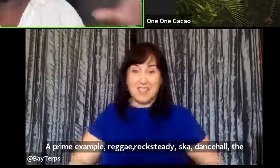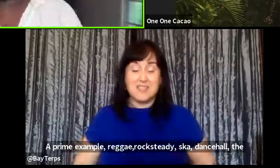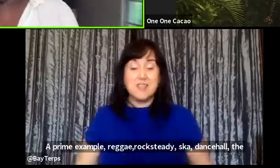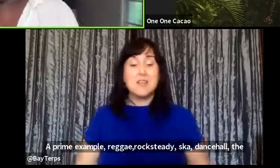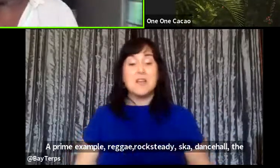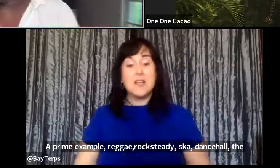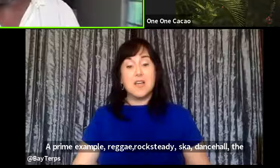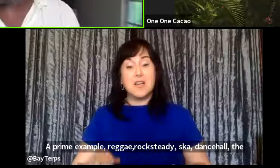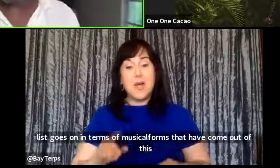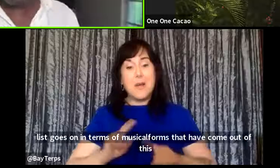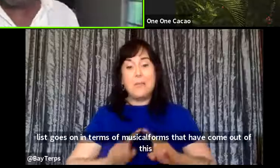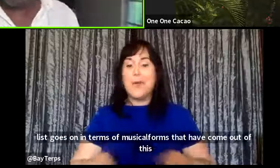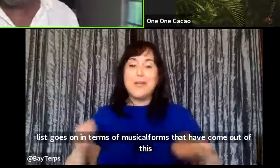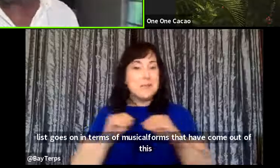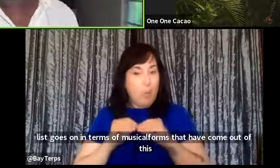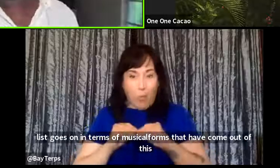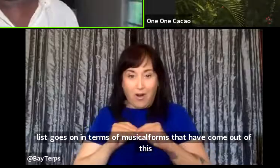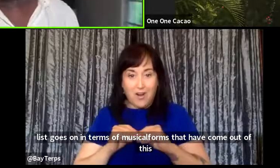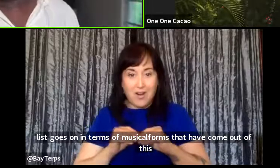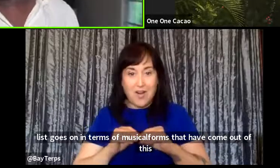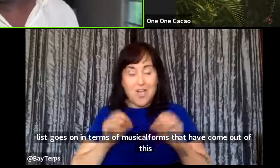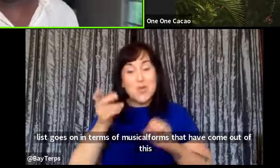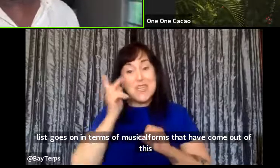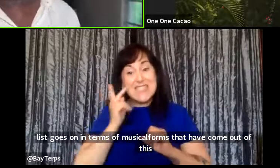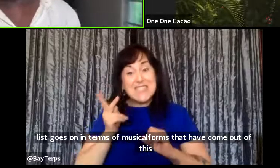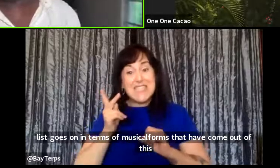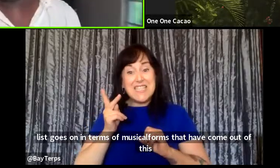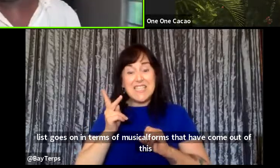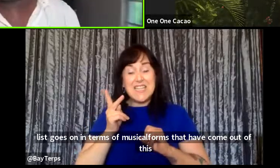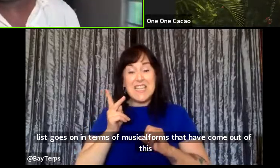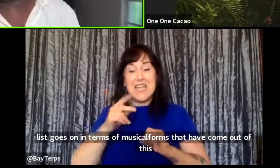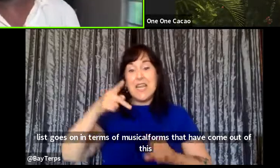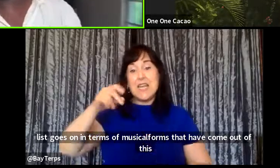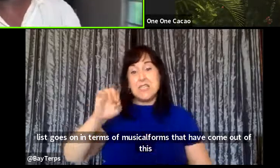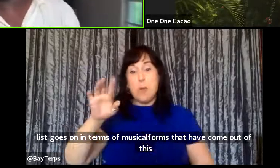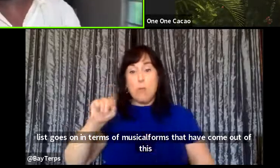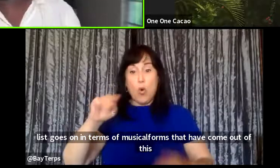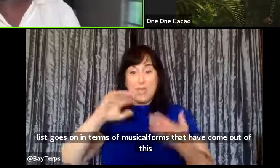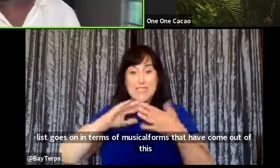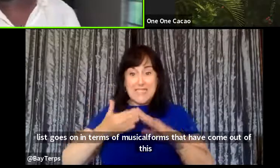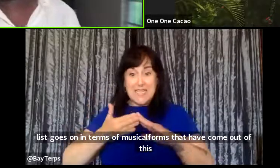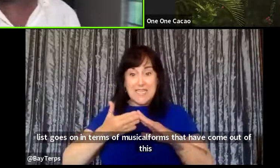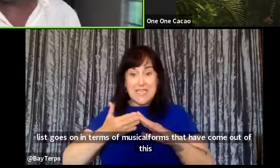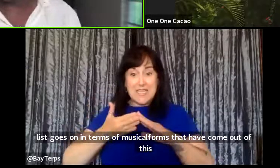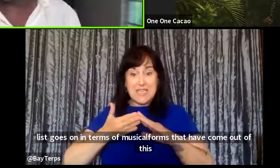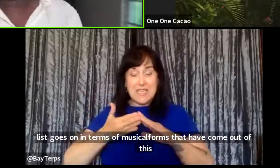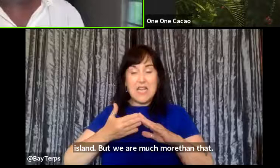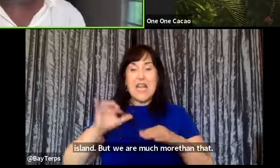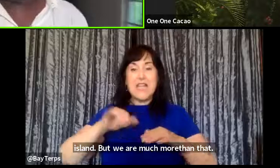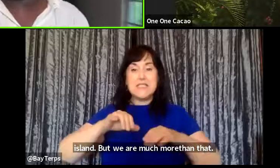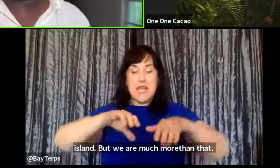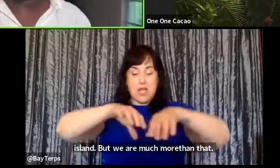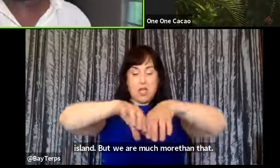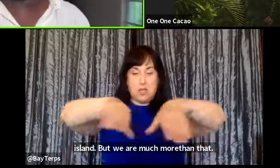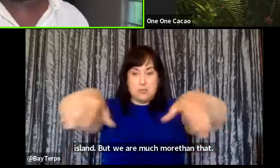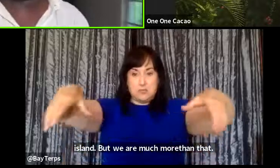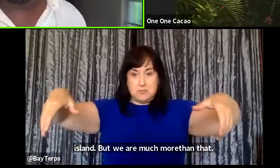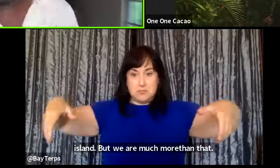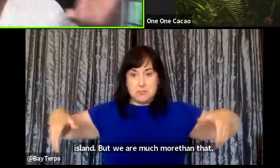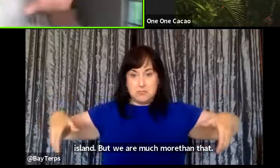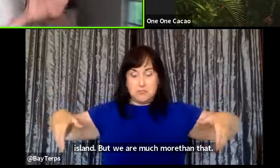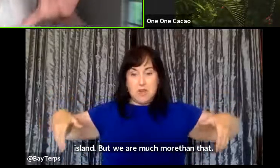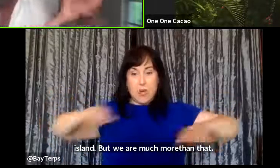much more than that. So you can see in that view, it's a port city. It's actually a horseshoe-shaped harbour surrounded by